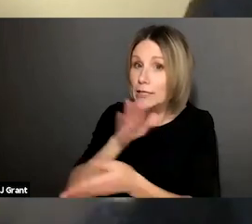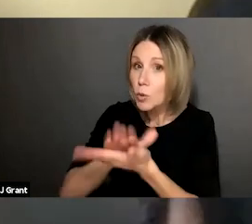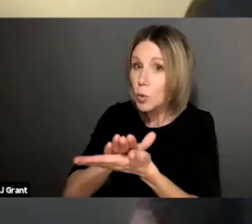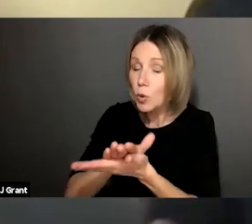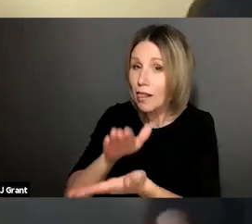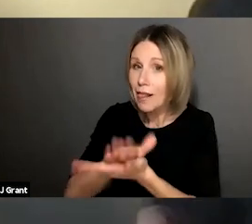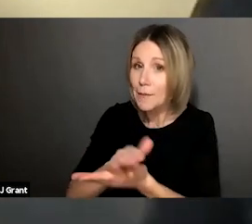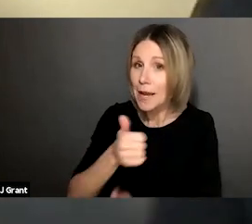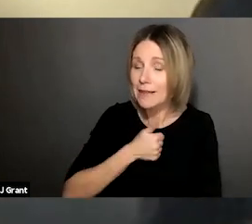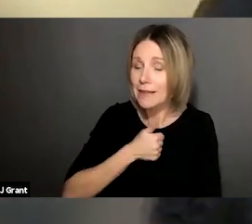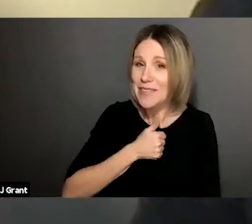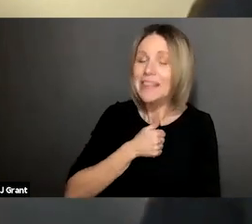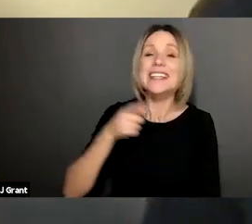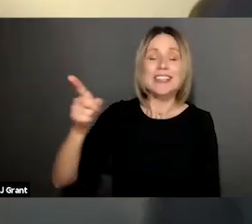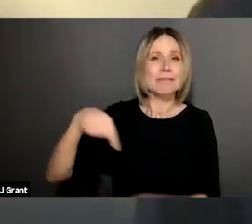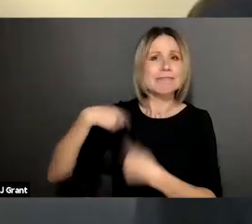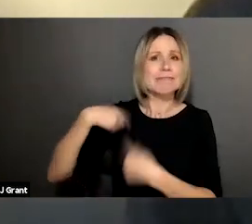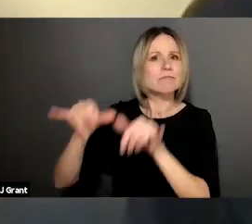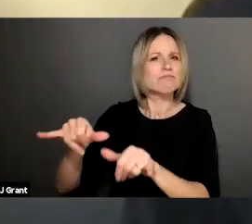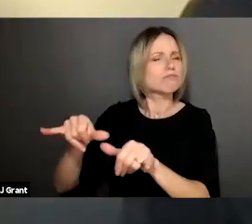The only way often to grow